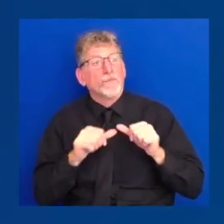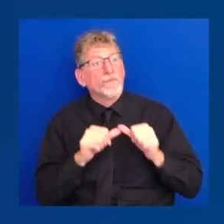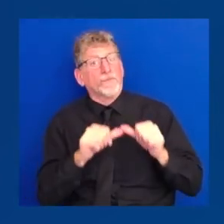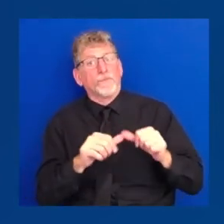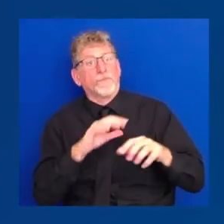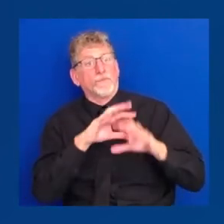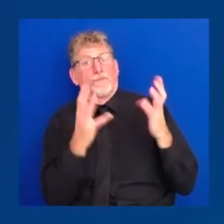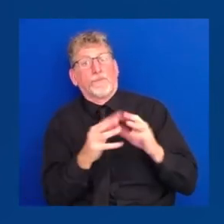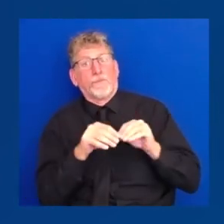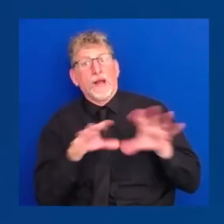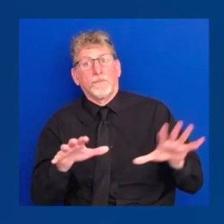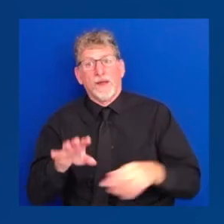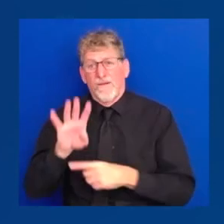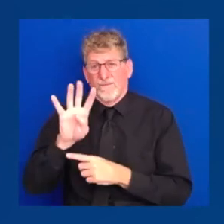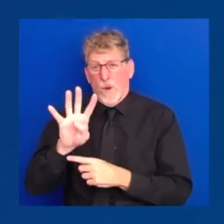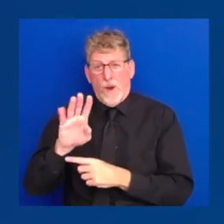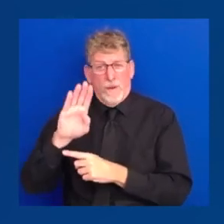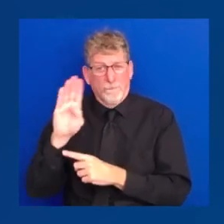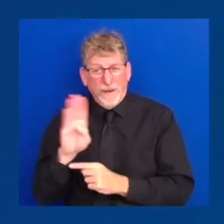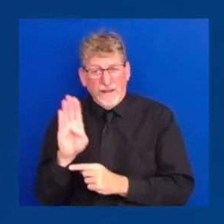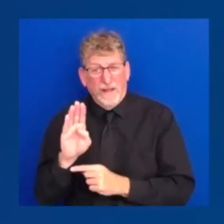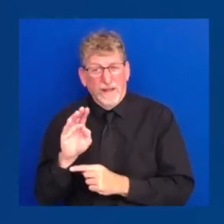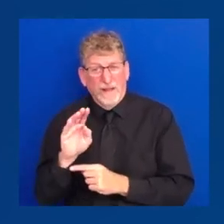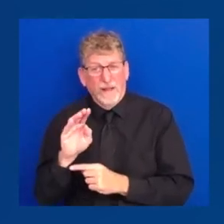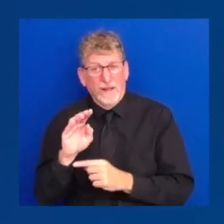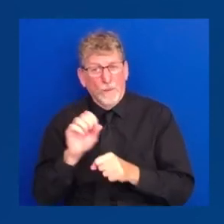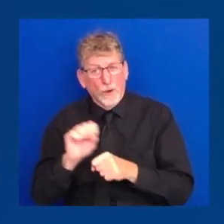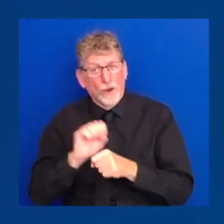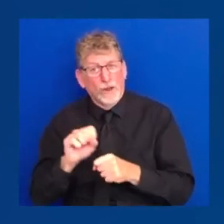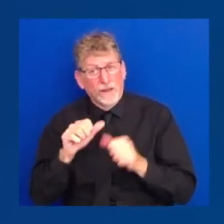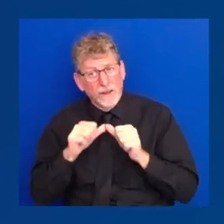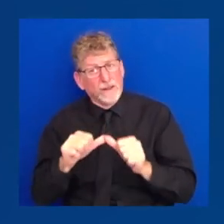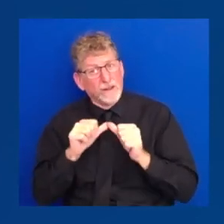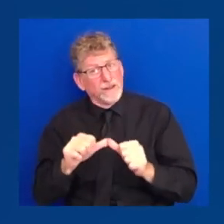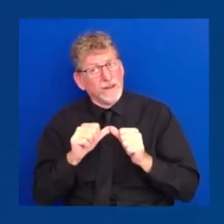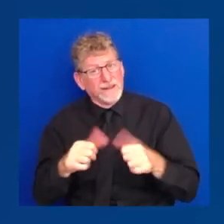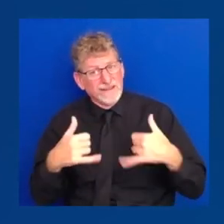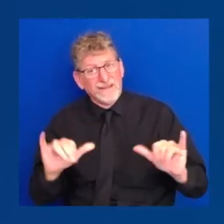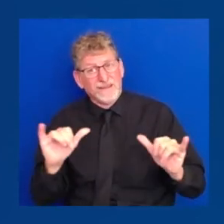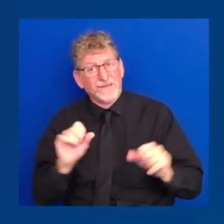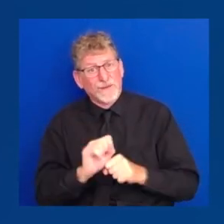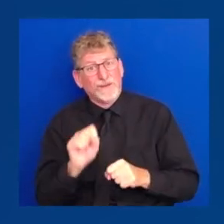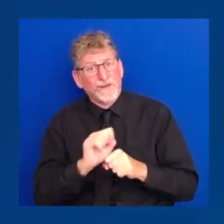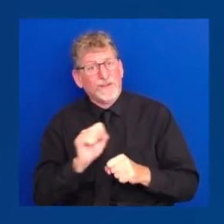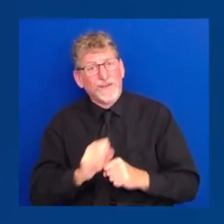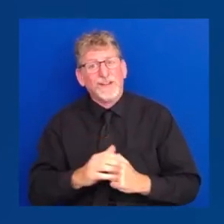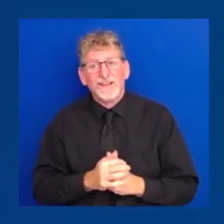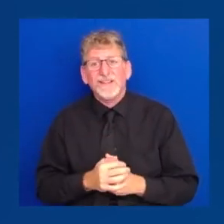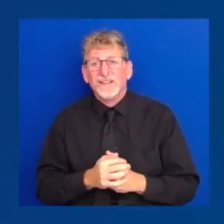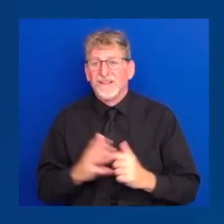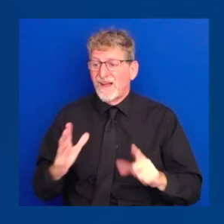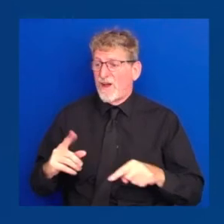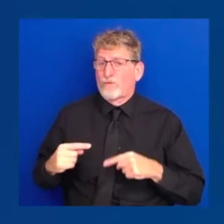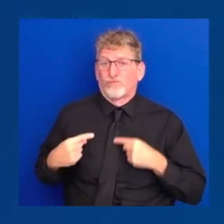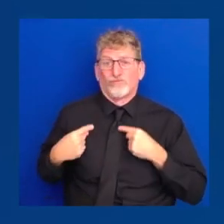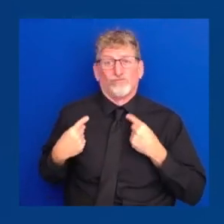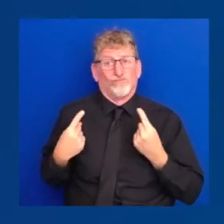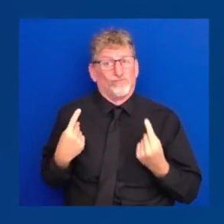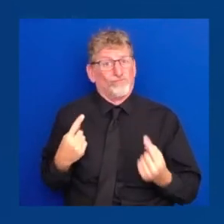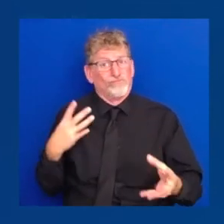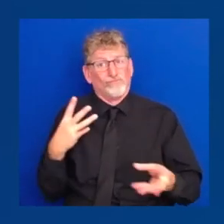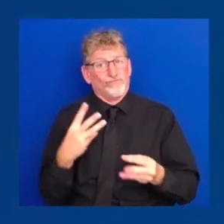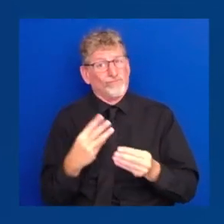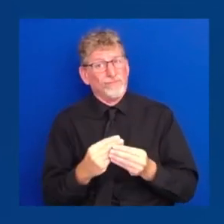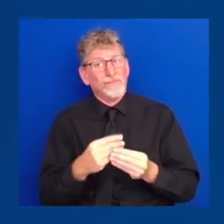protecting our country and providing critical services. Over the past year, we've made significant progress in the COVID response, and thanks to their